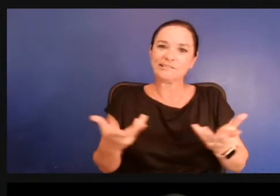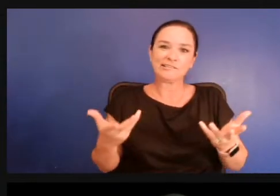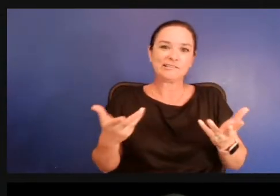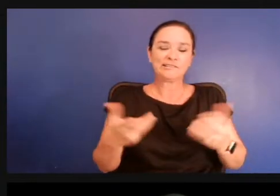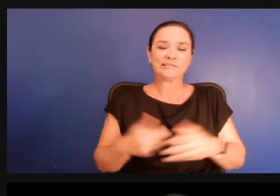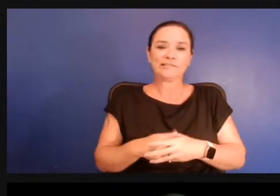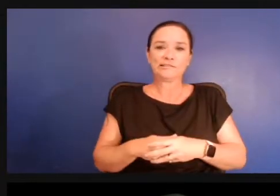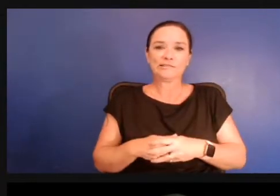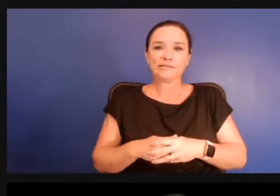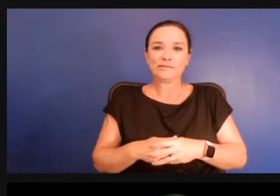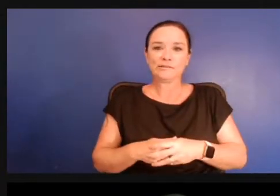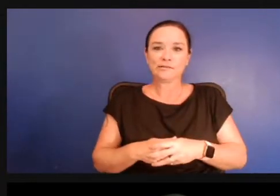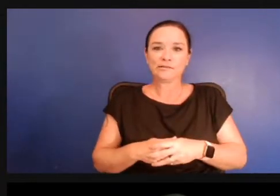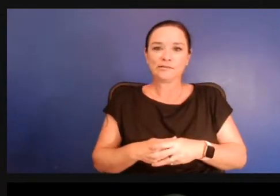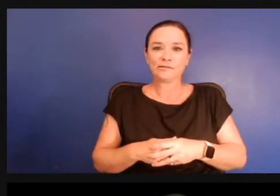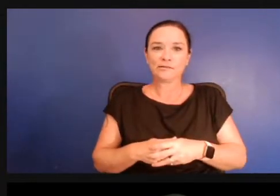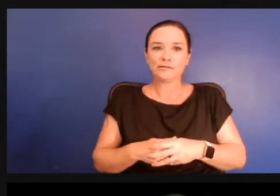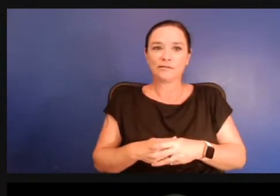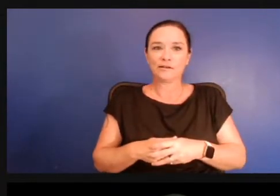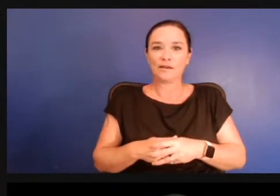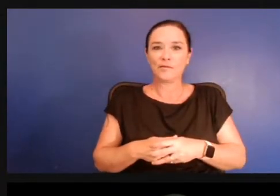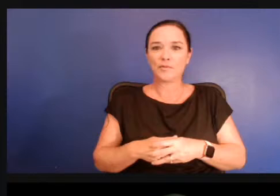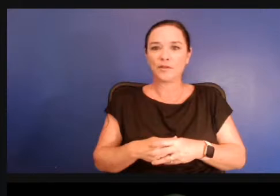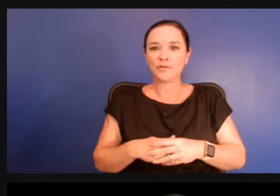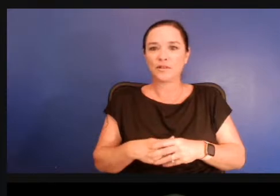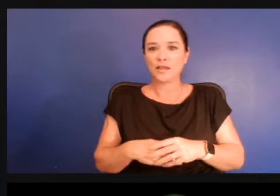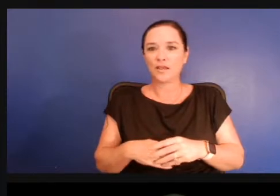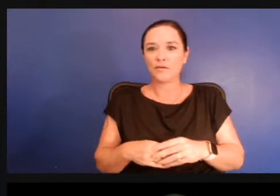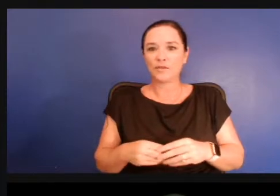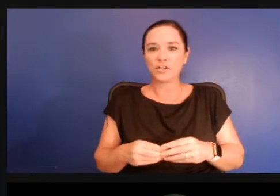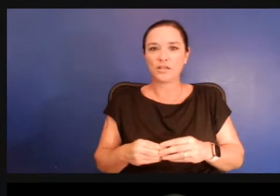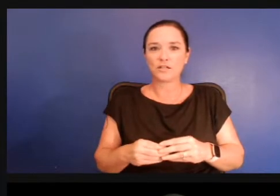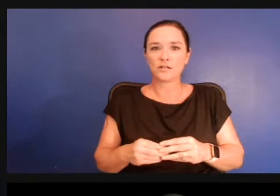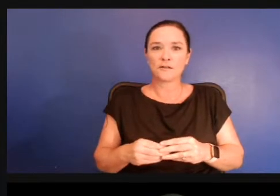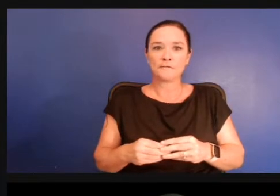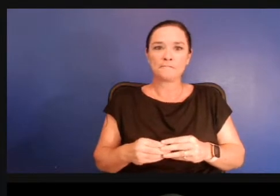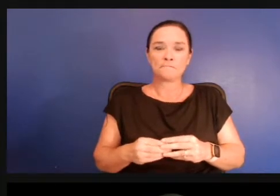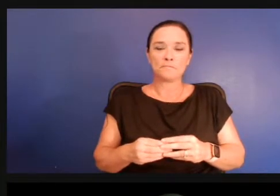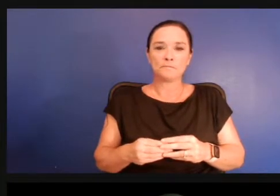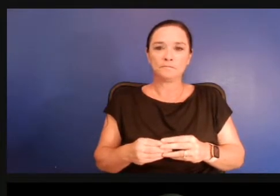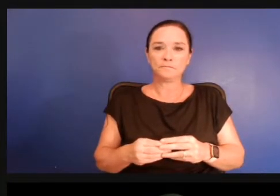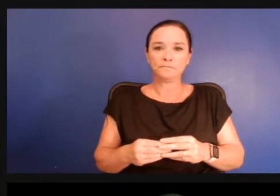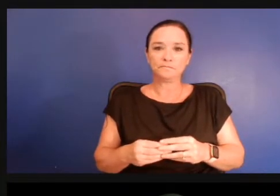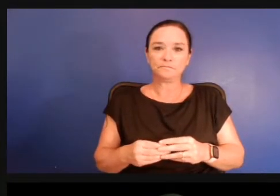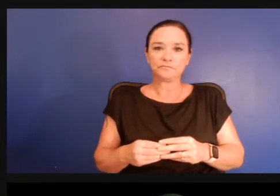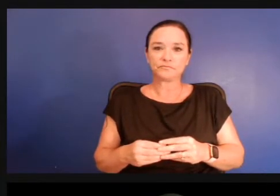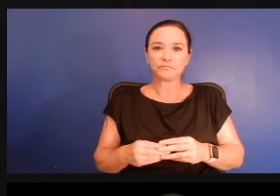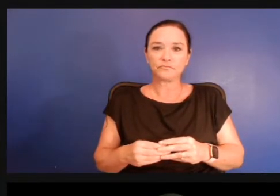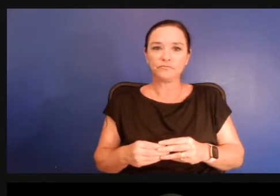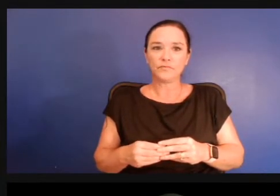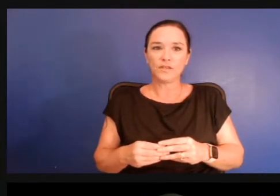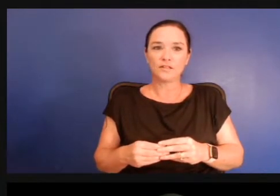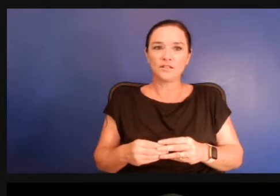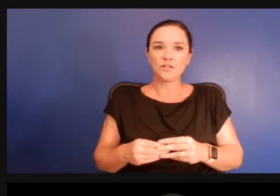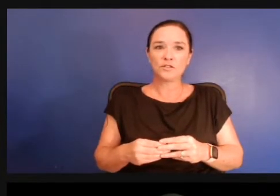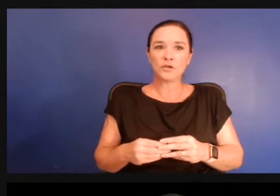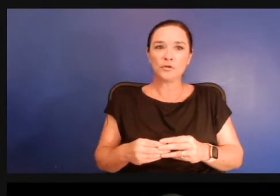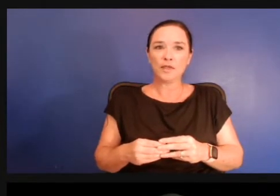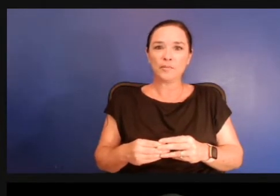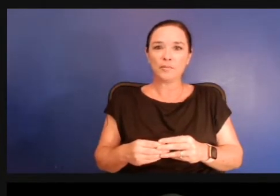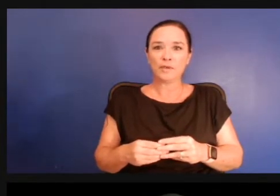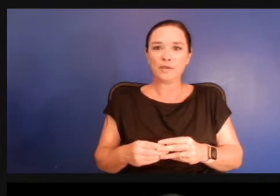do. If we can get this to load for us, and it looks like some of this stuff didn't save, but I can